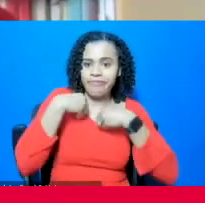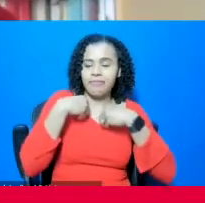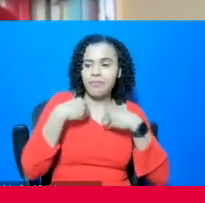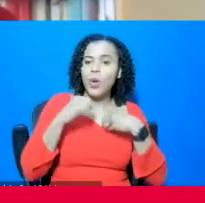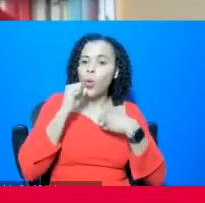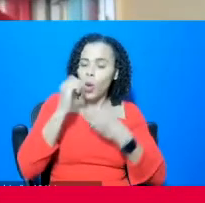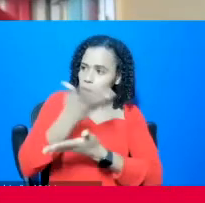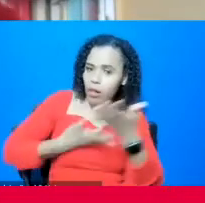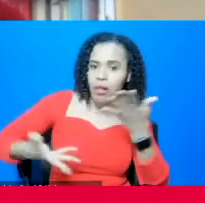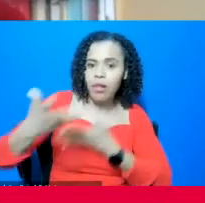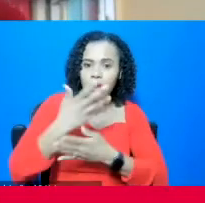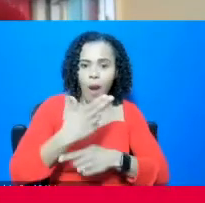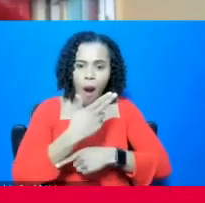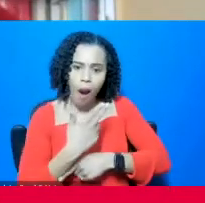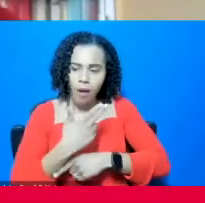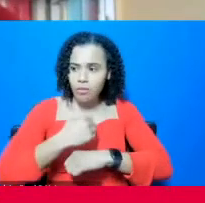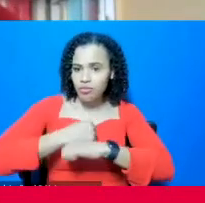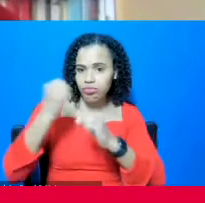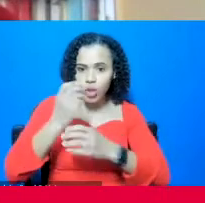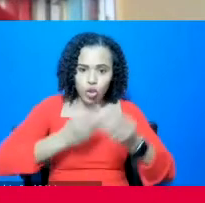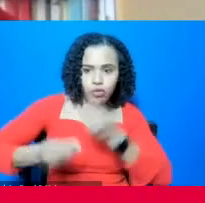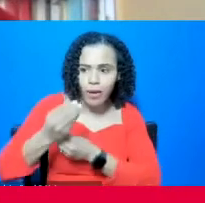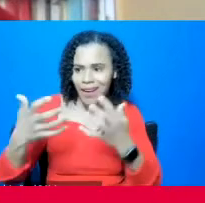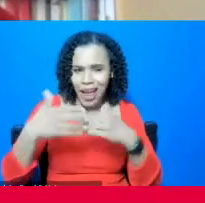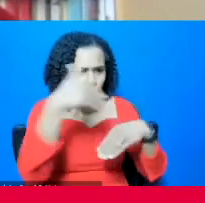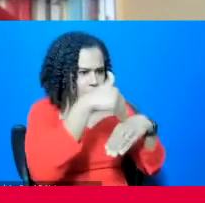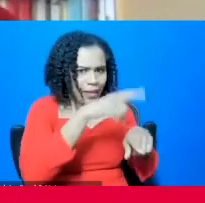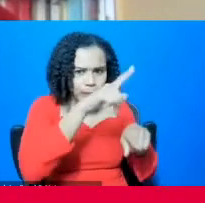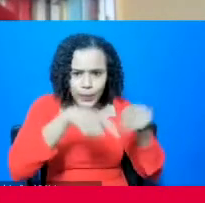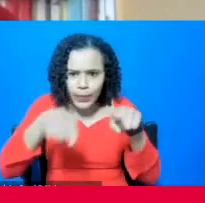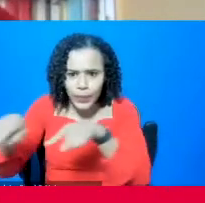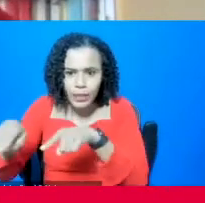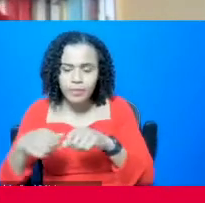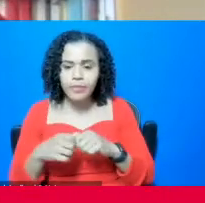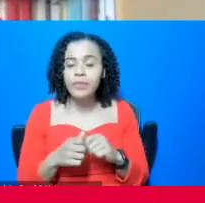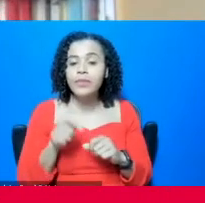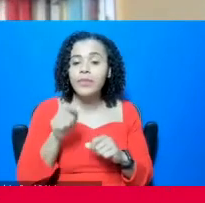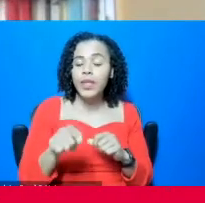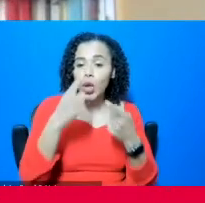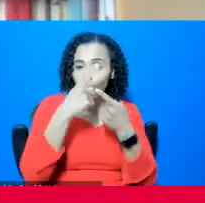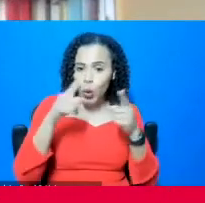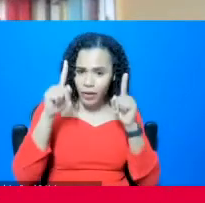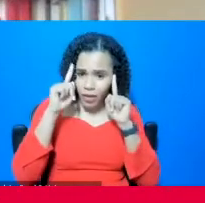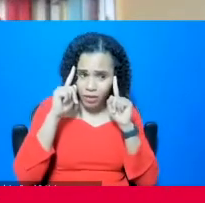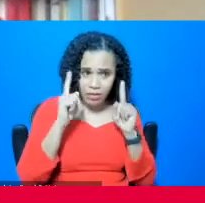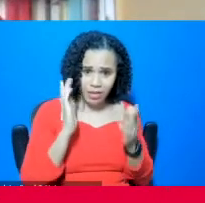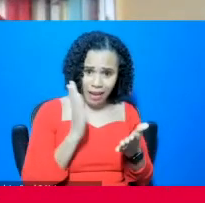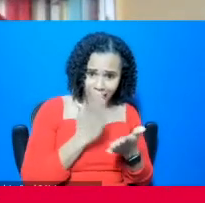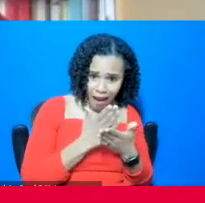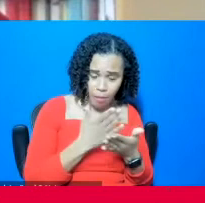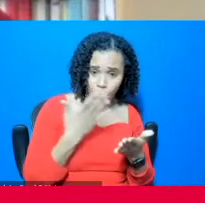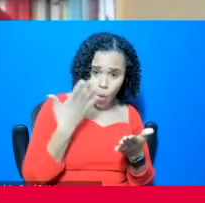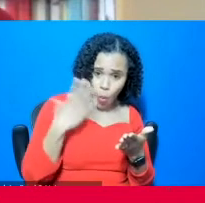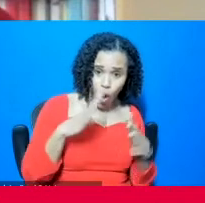arms trade affect different groups of people? Can a university claim to be invested in decolonization if it supports the arms